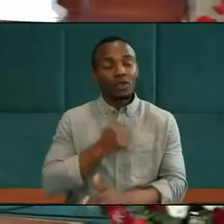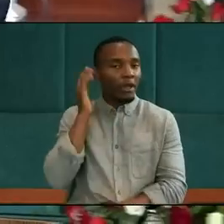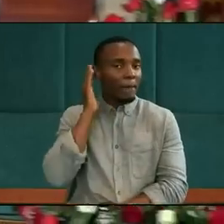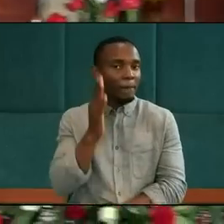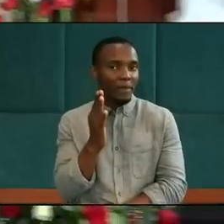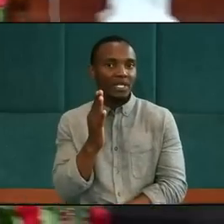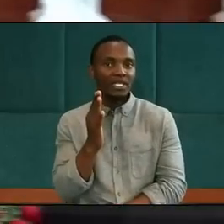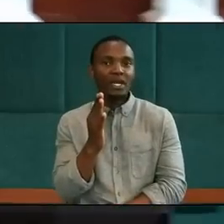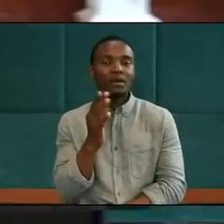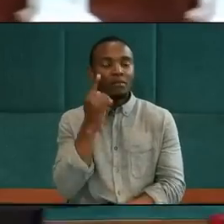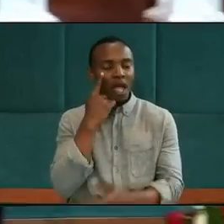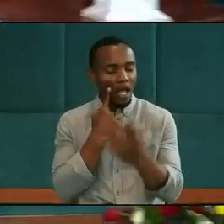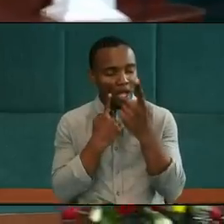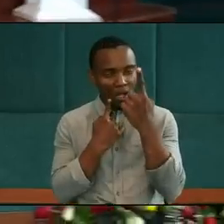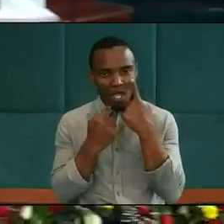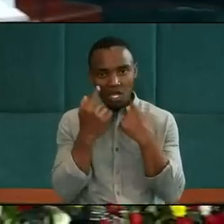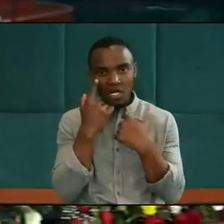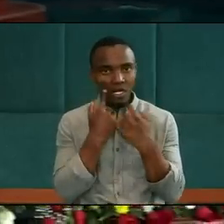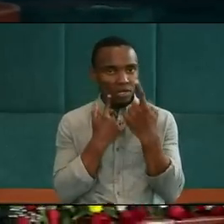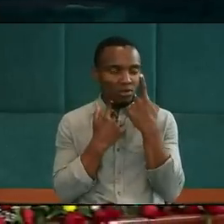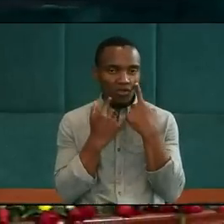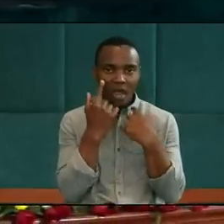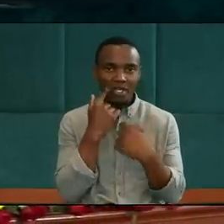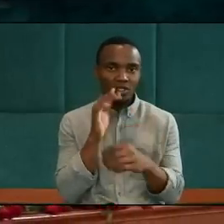wept. He wept.